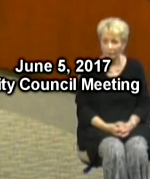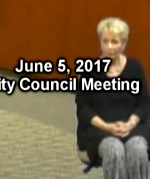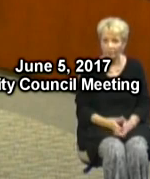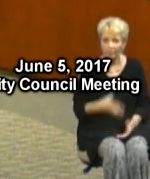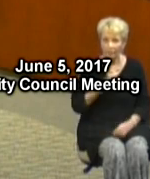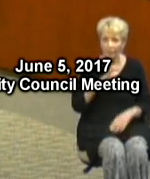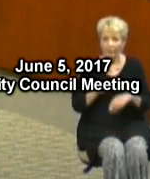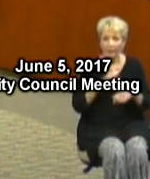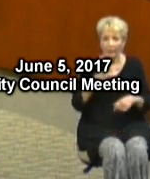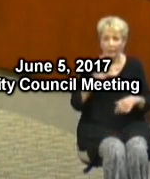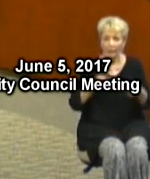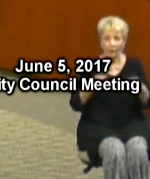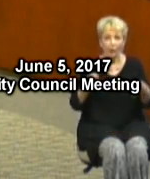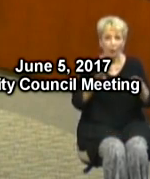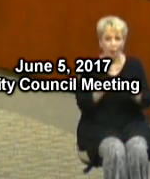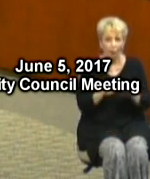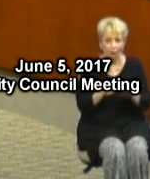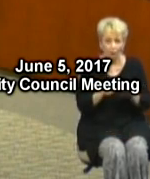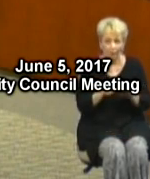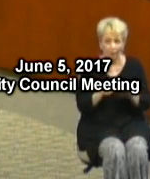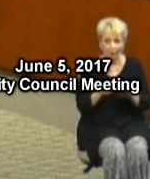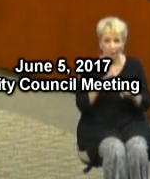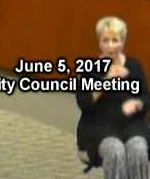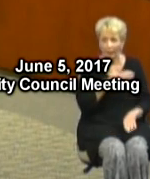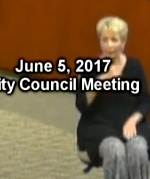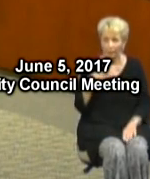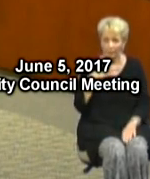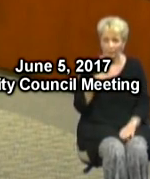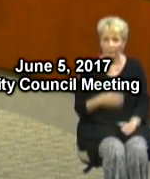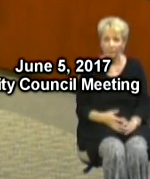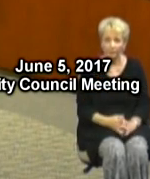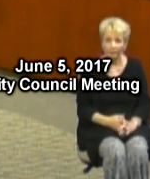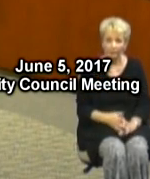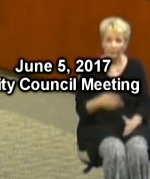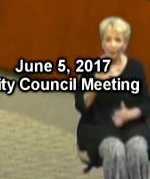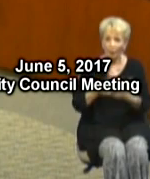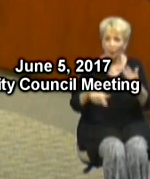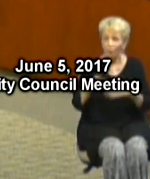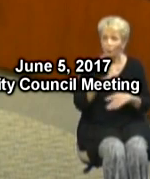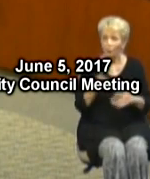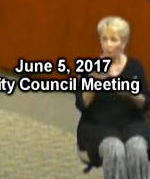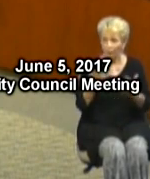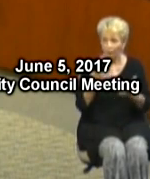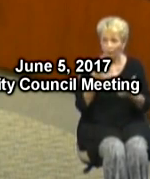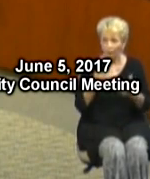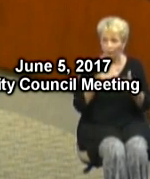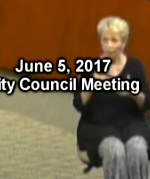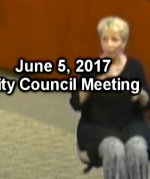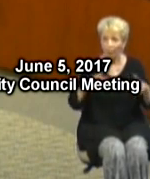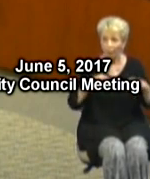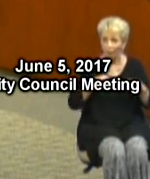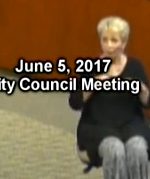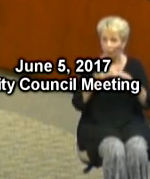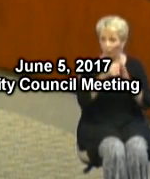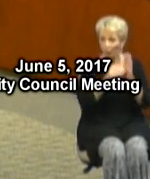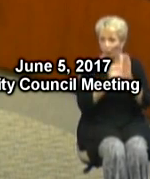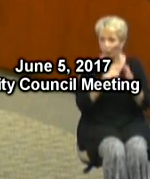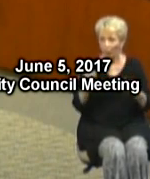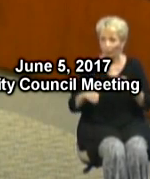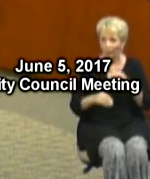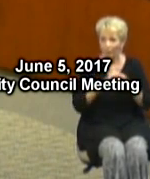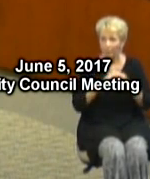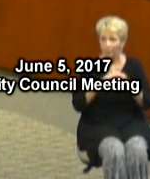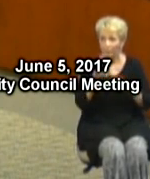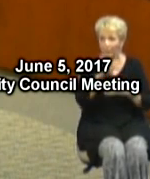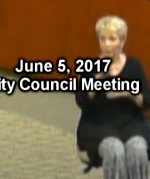I'll call the public hearing closed. Council, what is your desire? I move we adopt an ordinance that amends the zoning